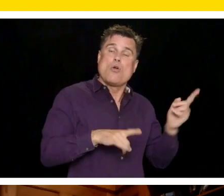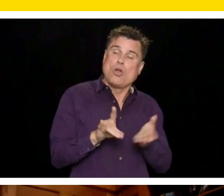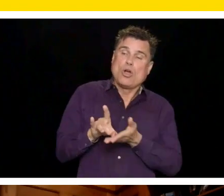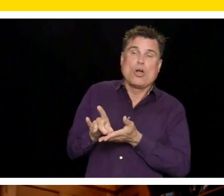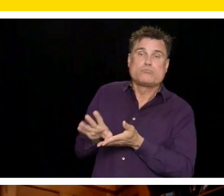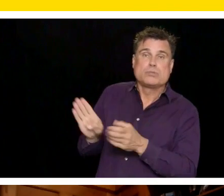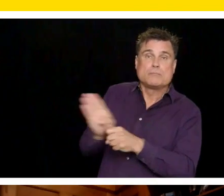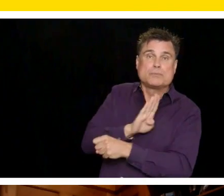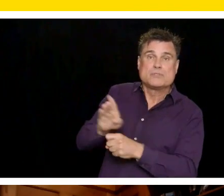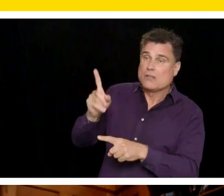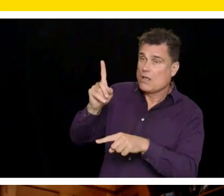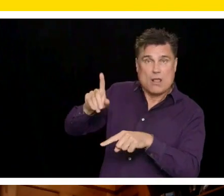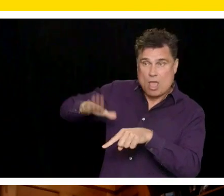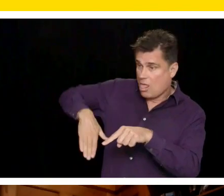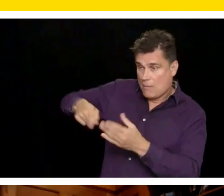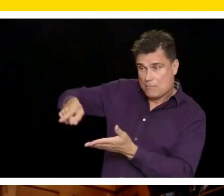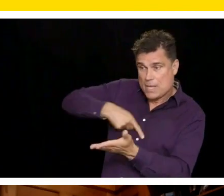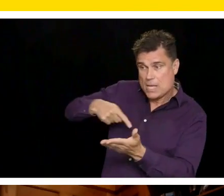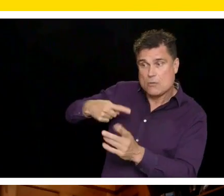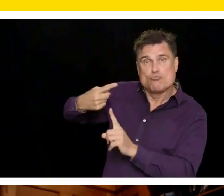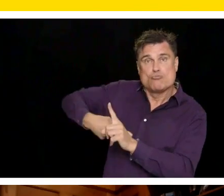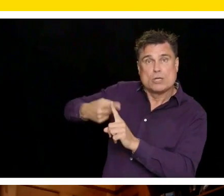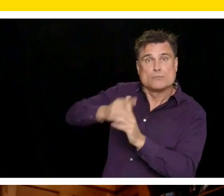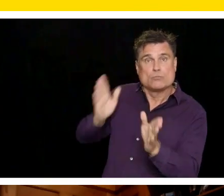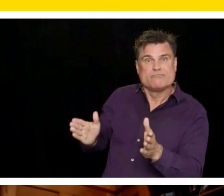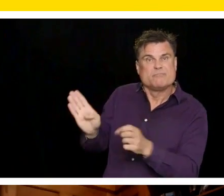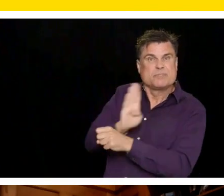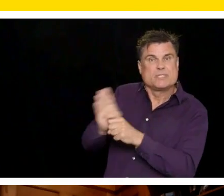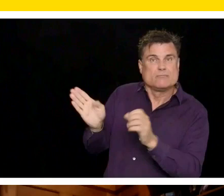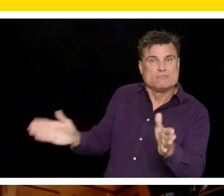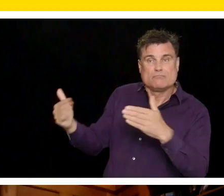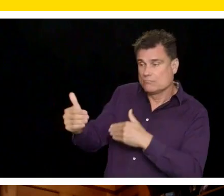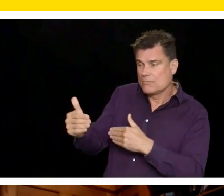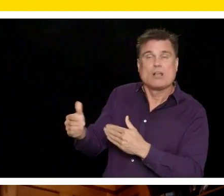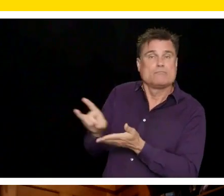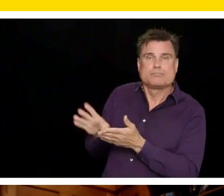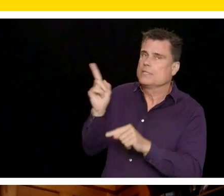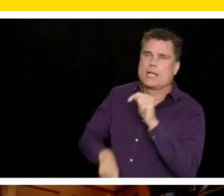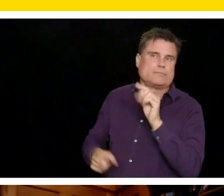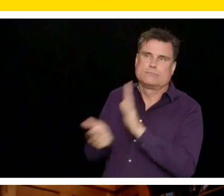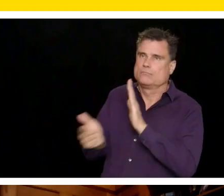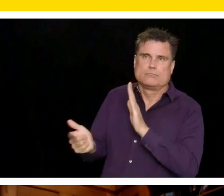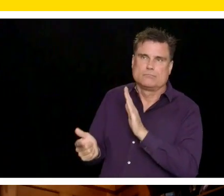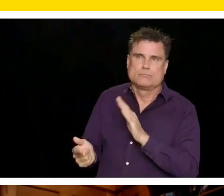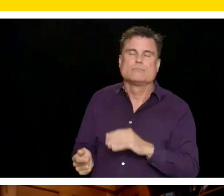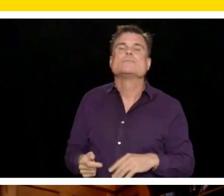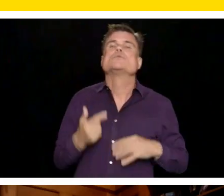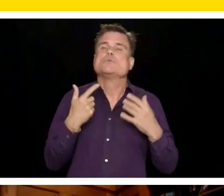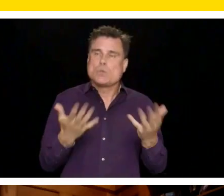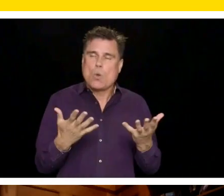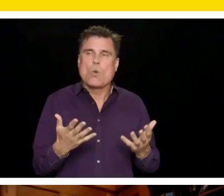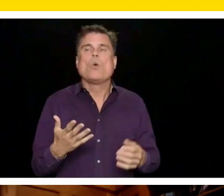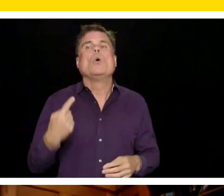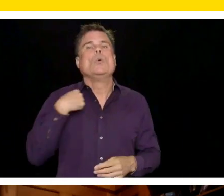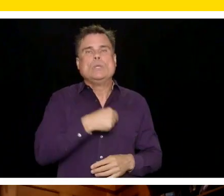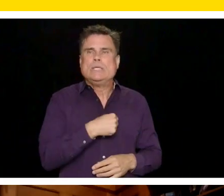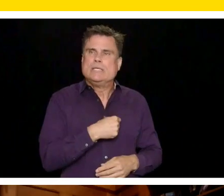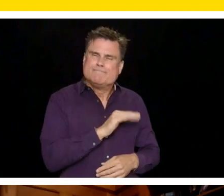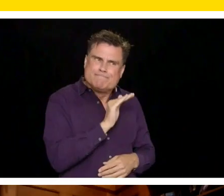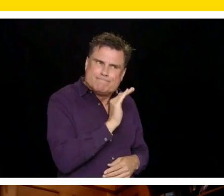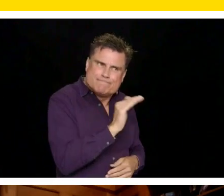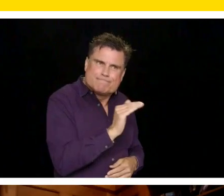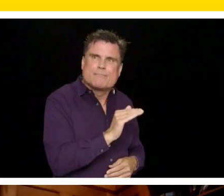government program and therefore helping their commercial tenants. That being said, that'll go so far, and I hope it